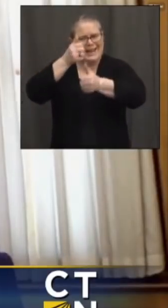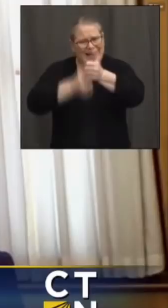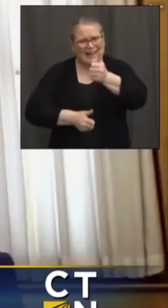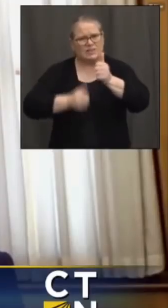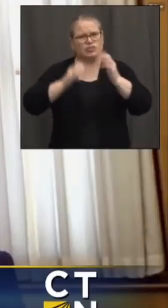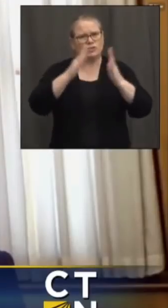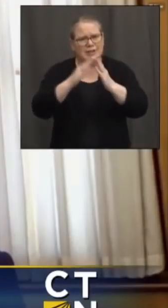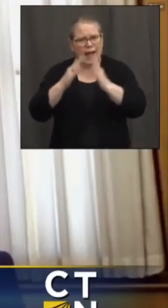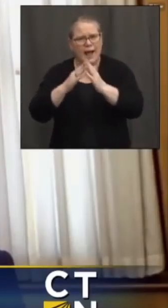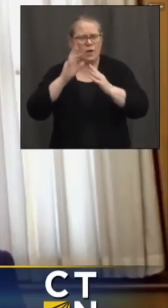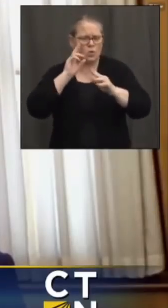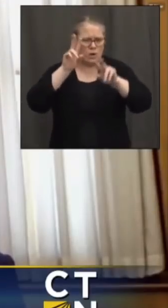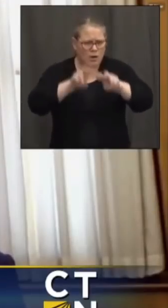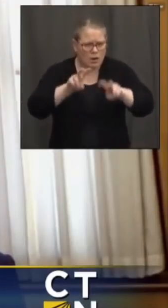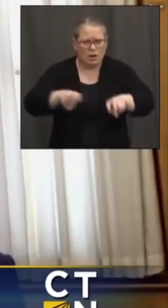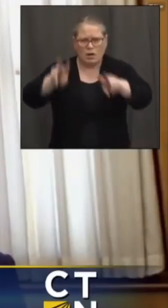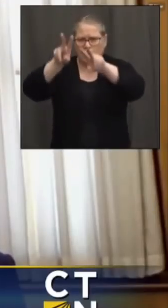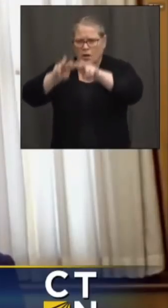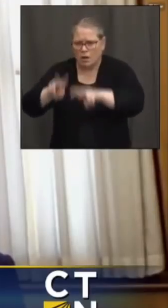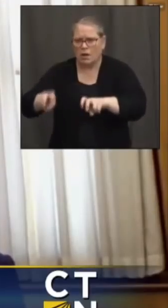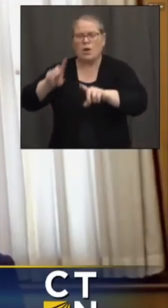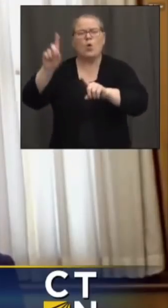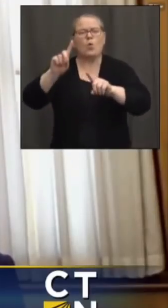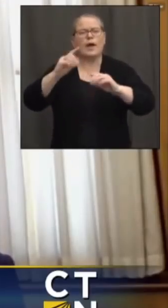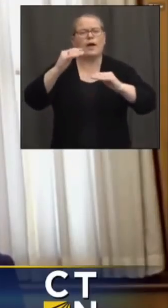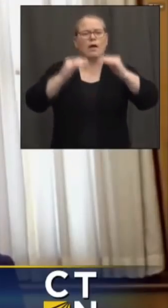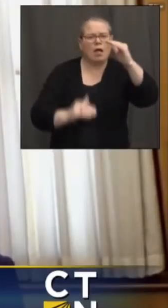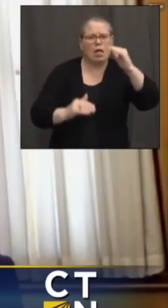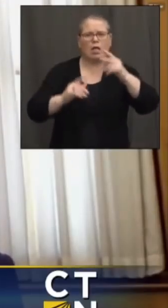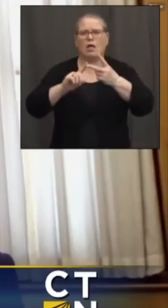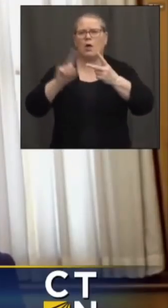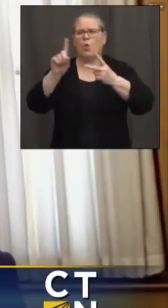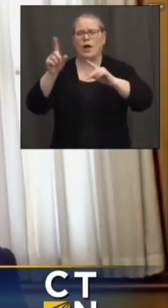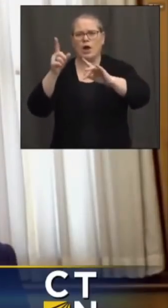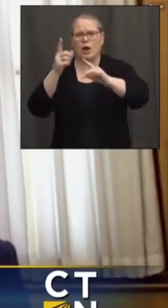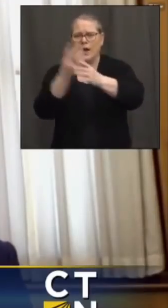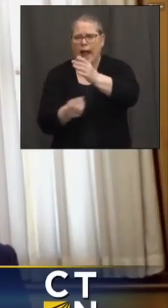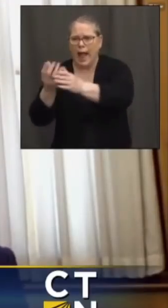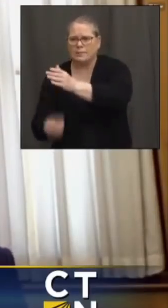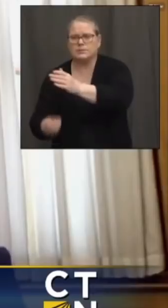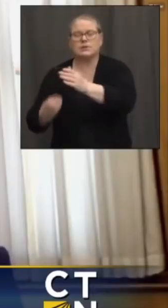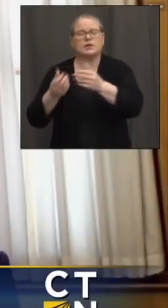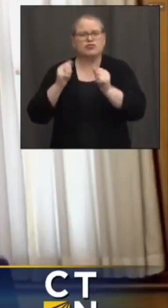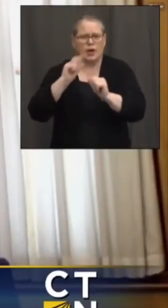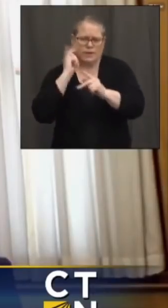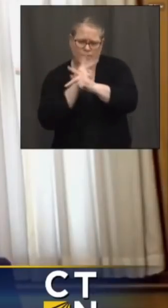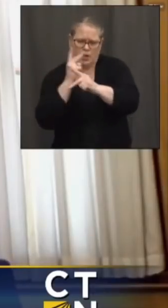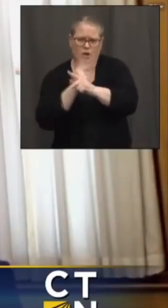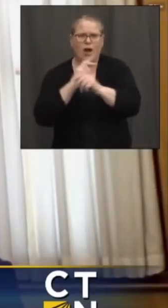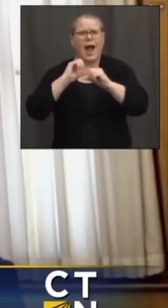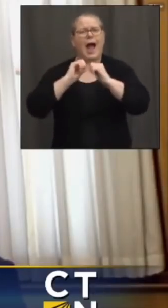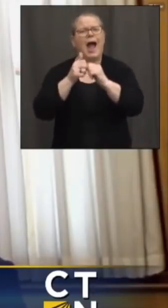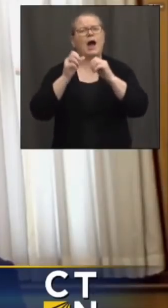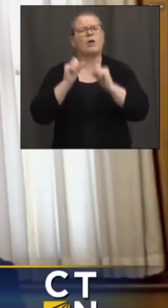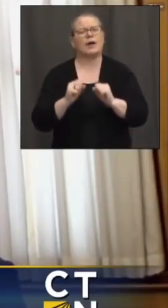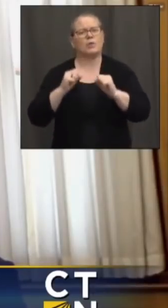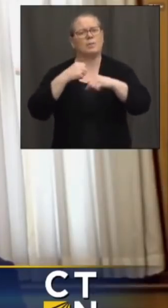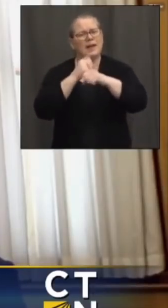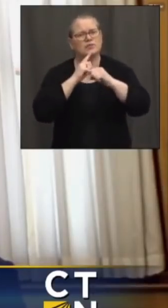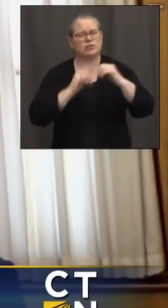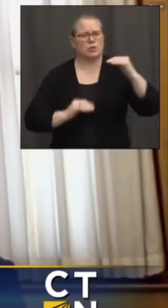how we fill it in. And so thinking about which pharmacies to prioritize in which communities is part of that discussion, and making sure